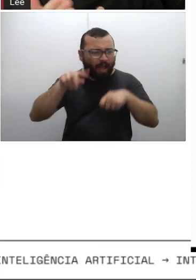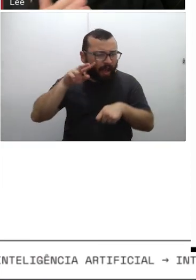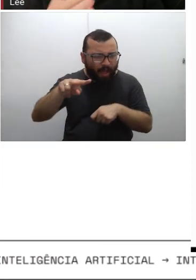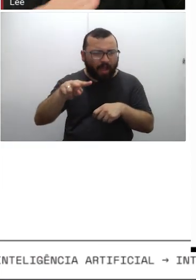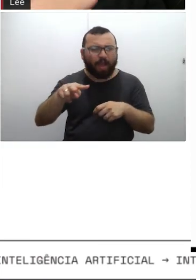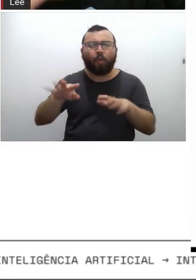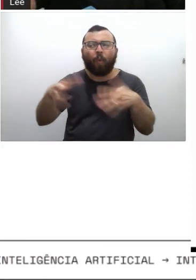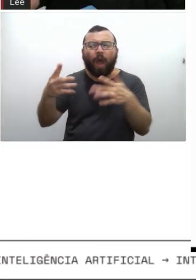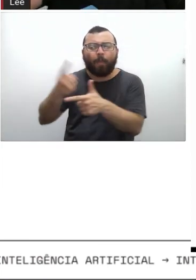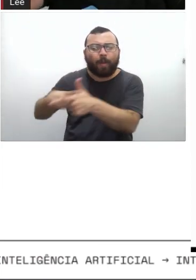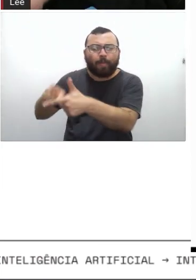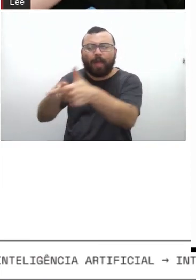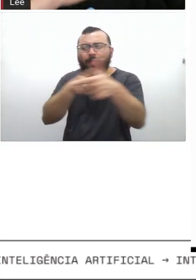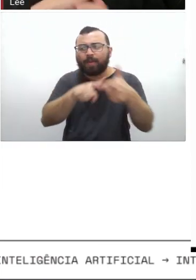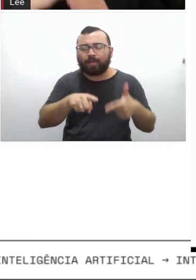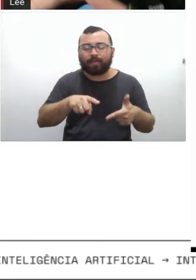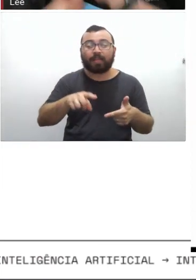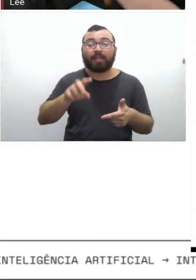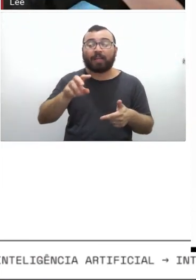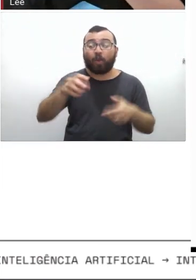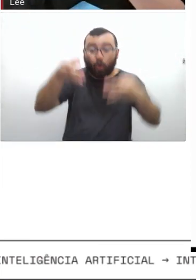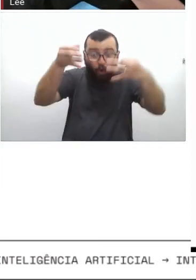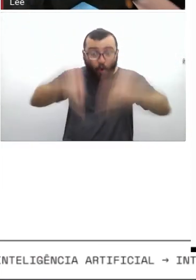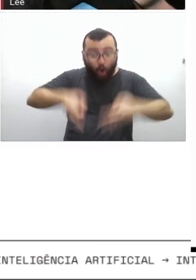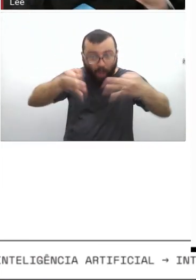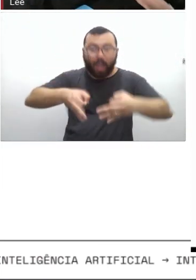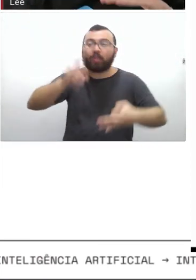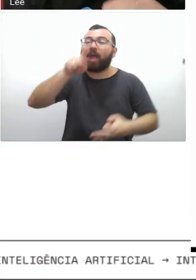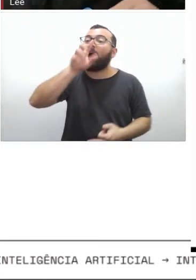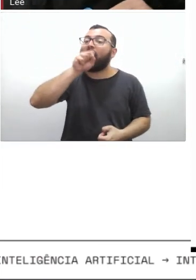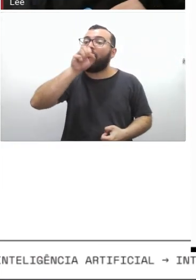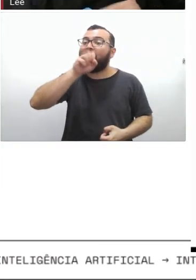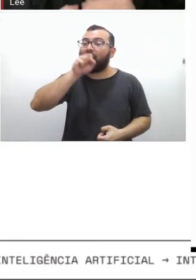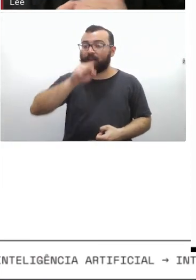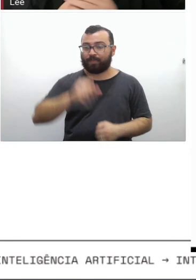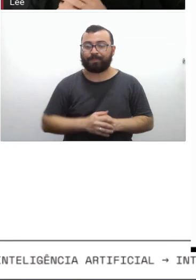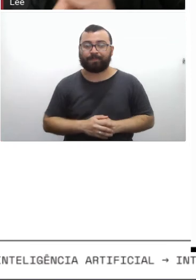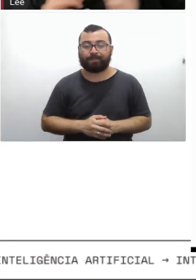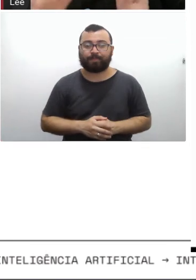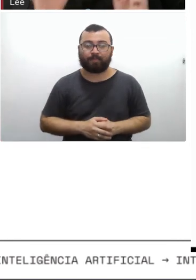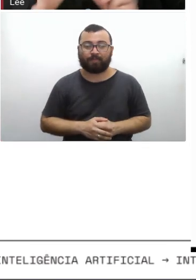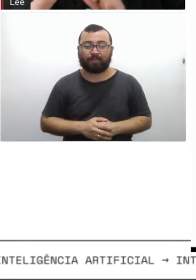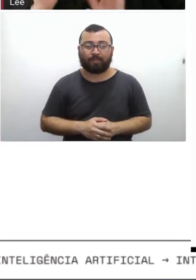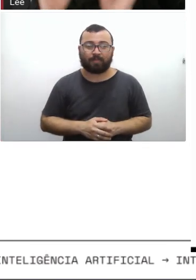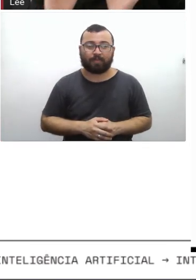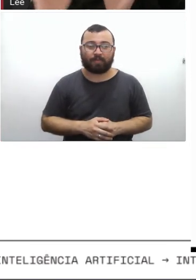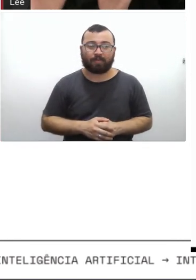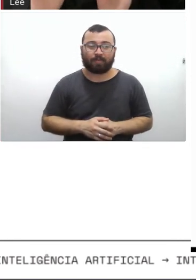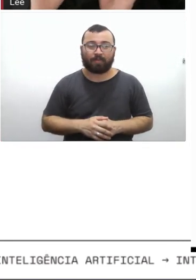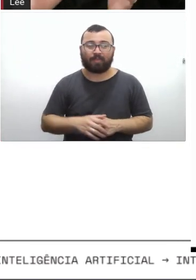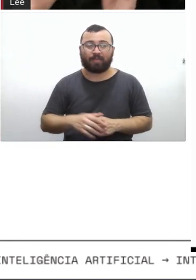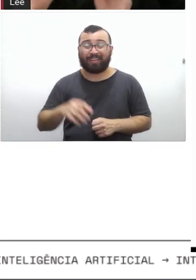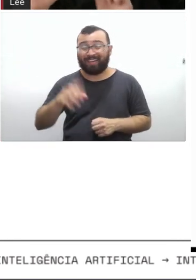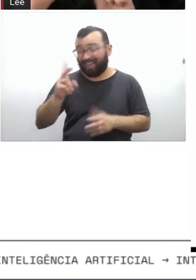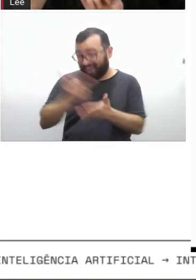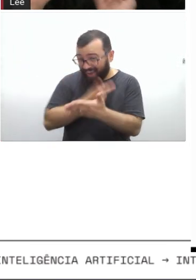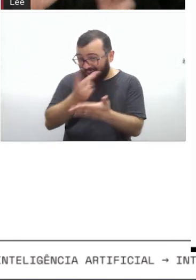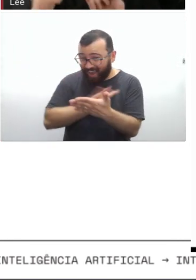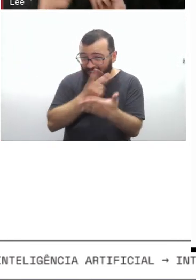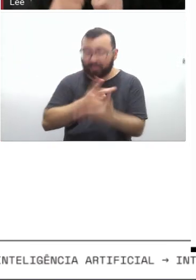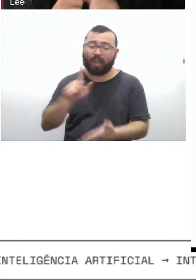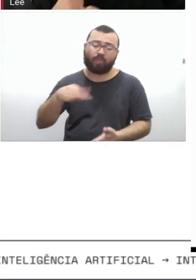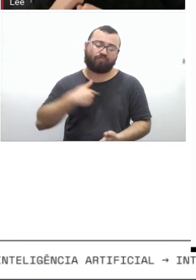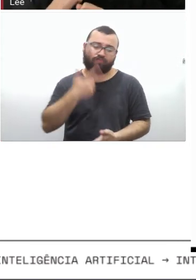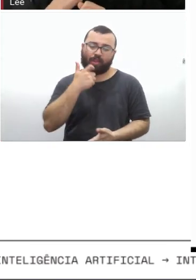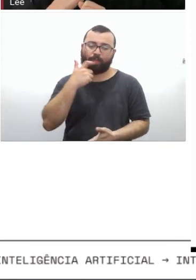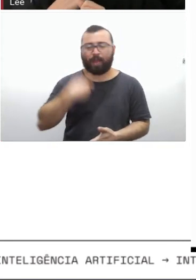it goes wrong, because what's correct here is the orange line, and everything that goes wrong are like highlighted